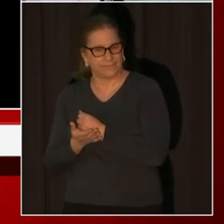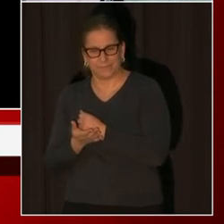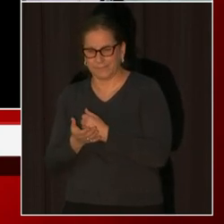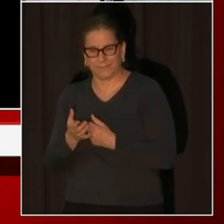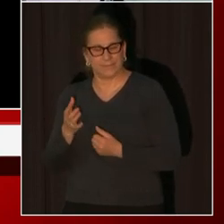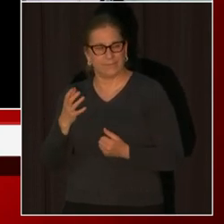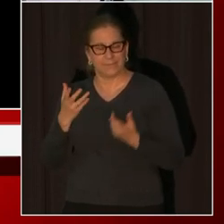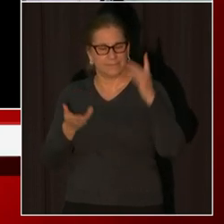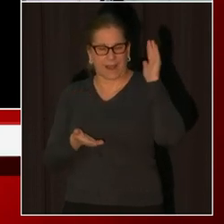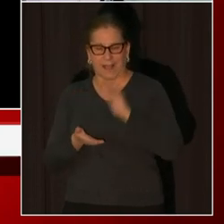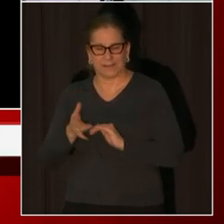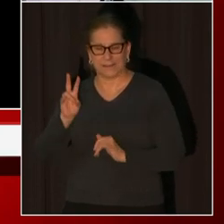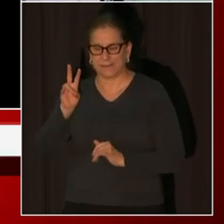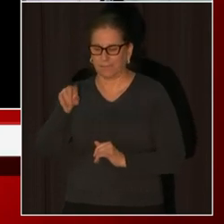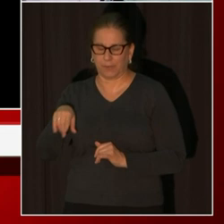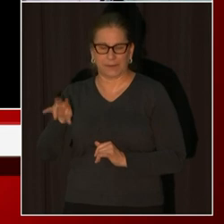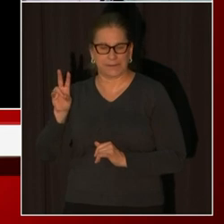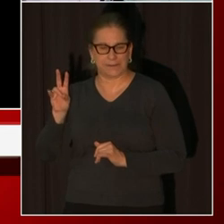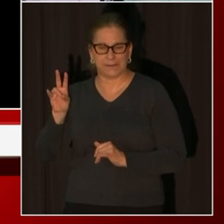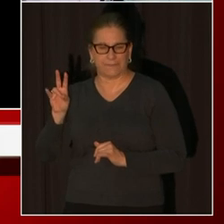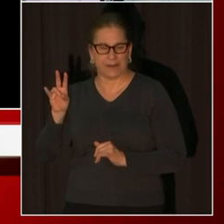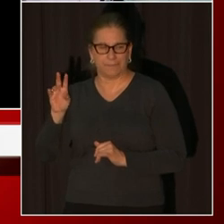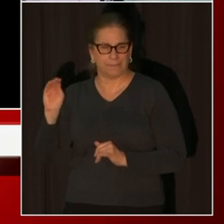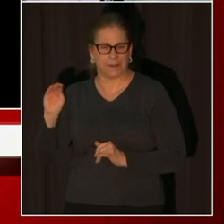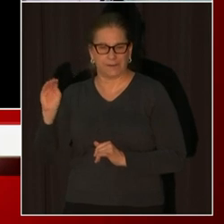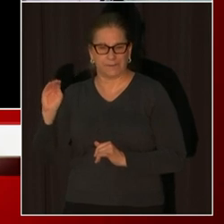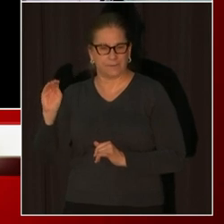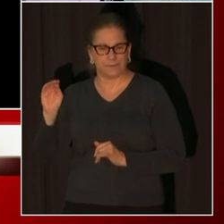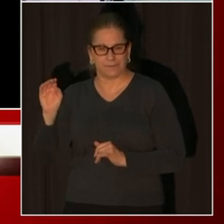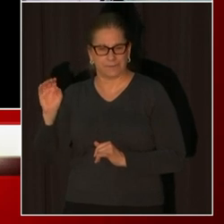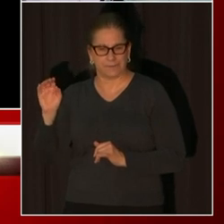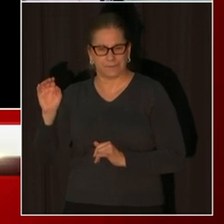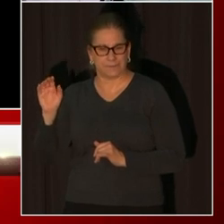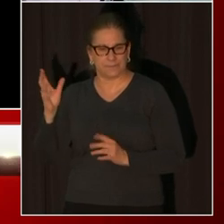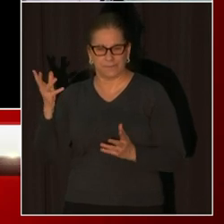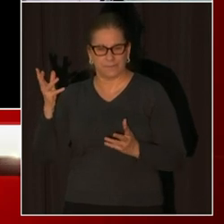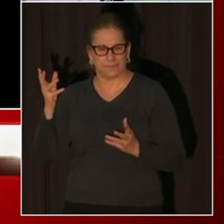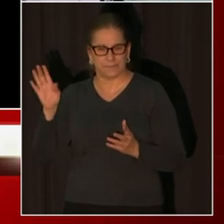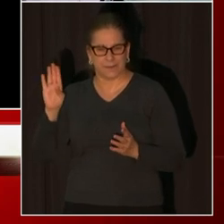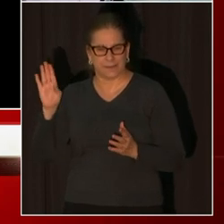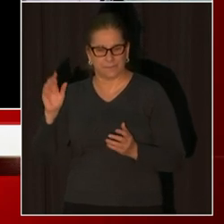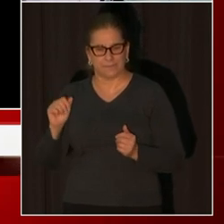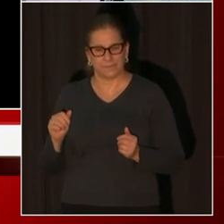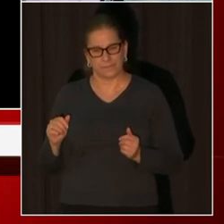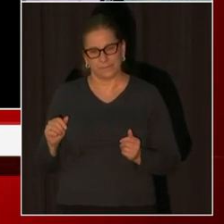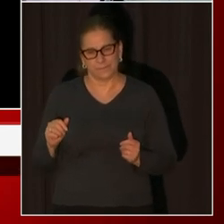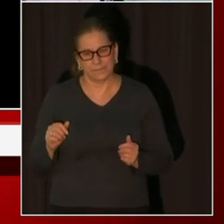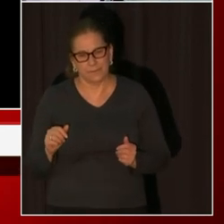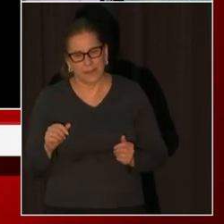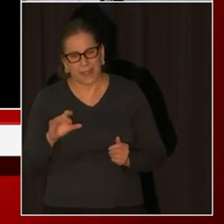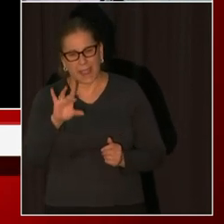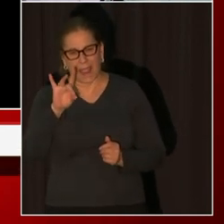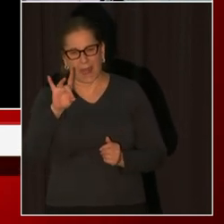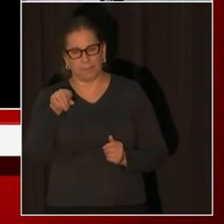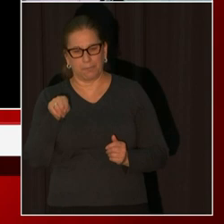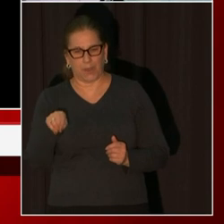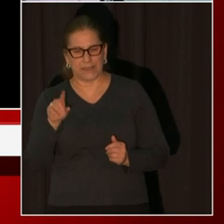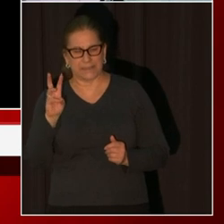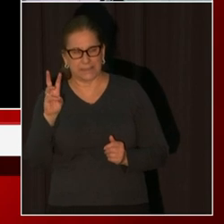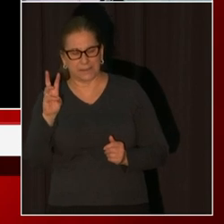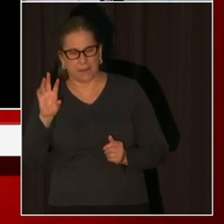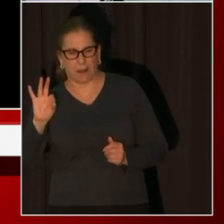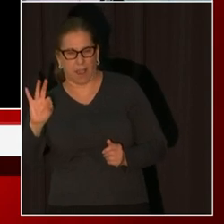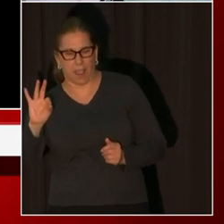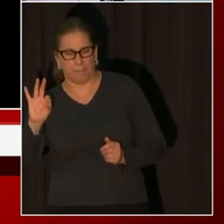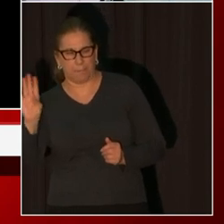fiscal 21 and built a budget according to that revenue of $8.69 billion, and then had to make